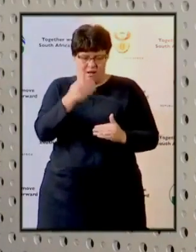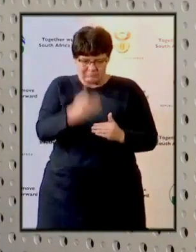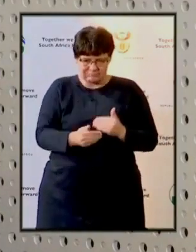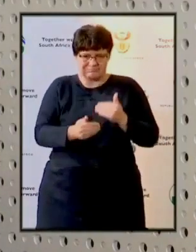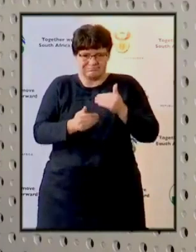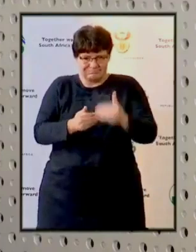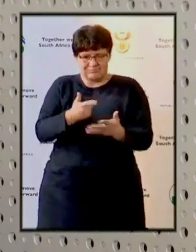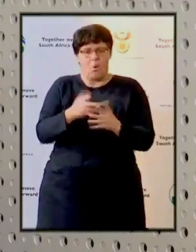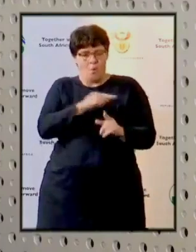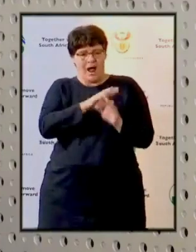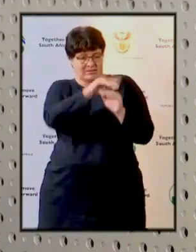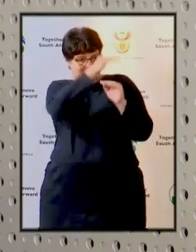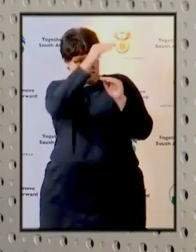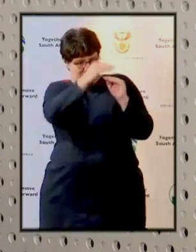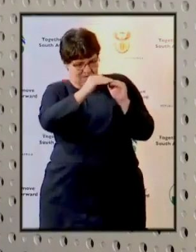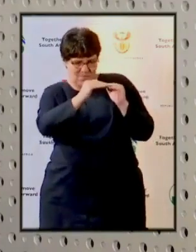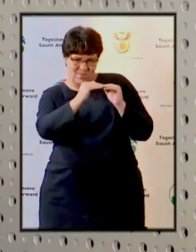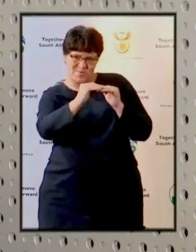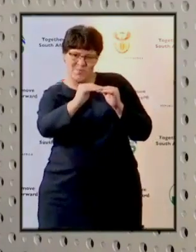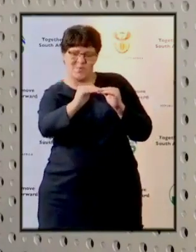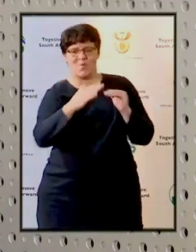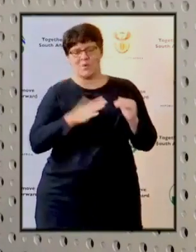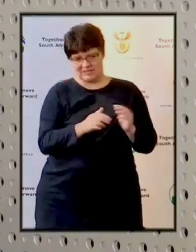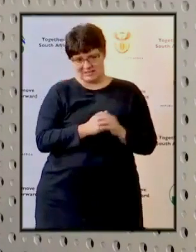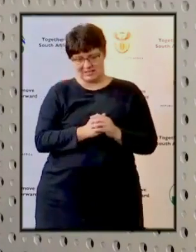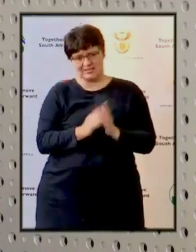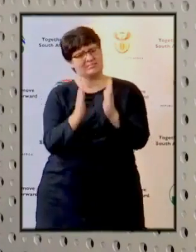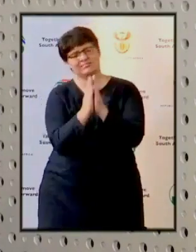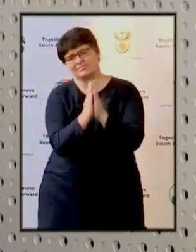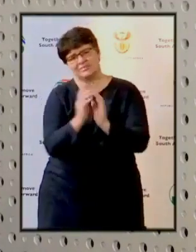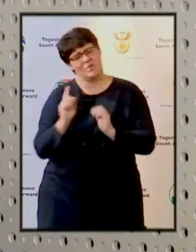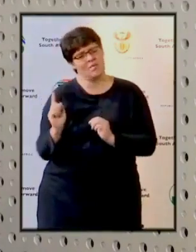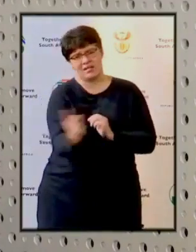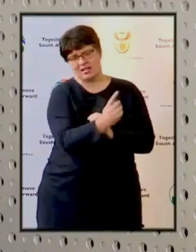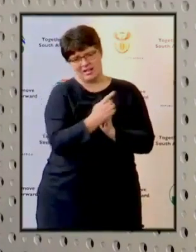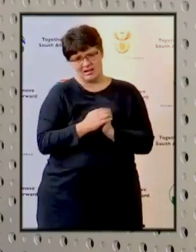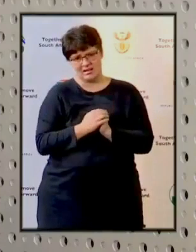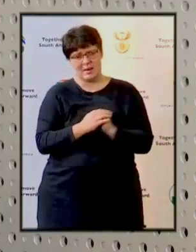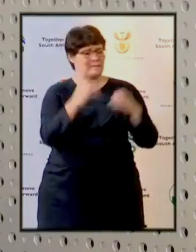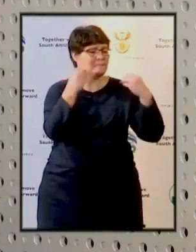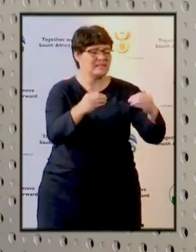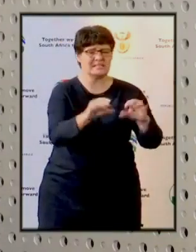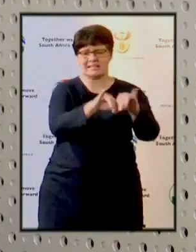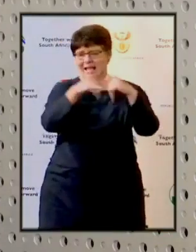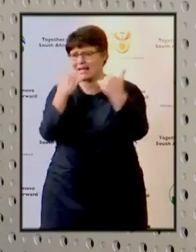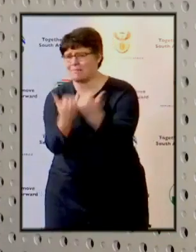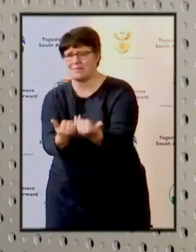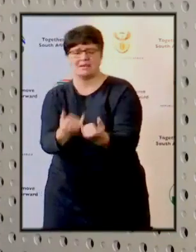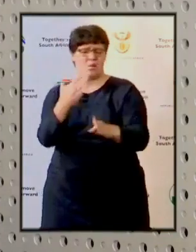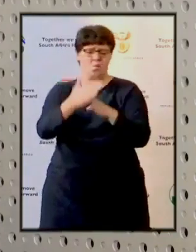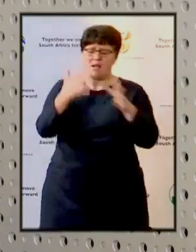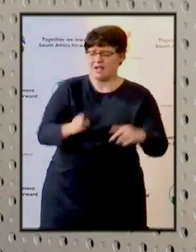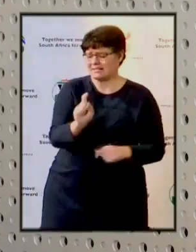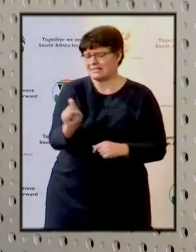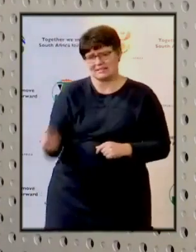flatten that curve. And the measures we're putting in place, the appeal we're making to firms, to businesses, to workers,